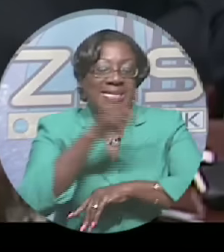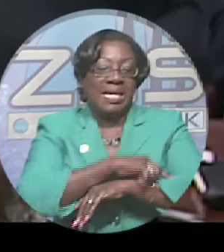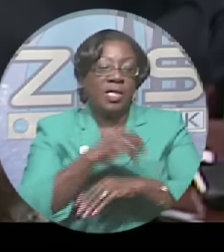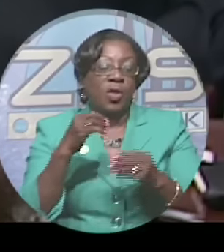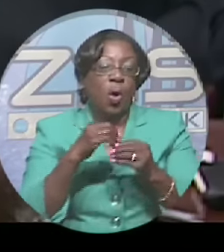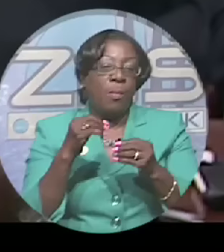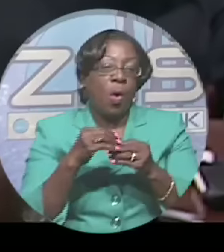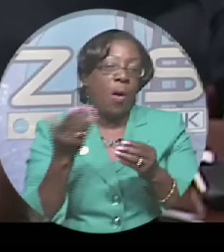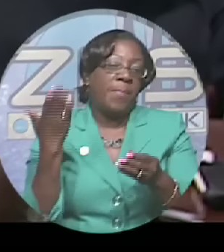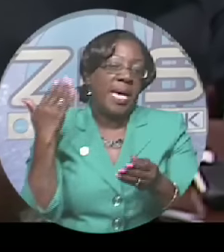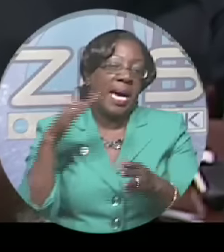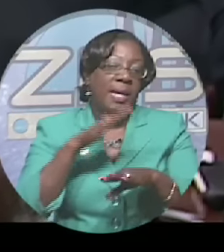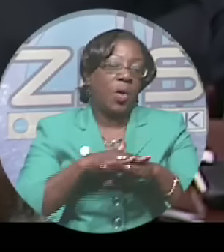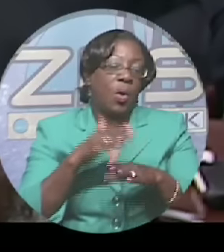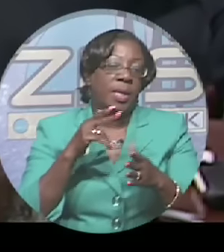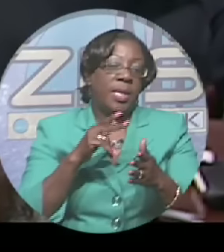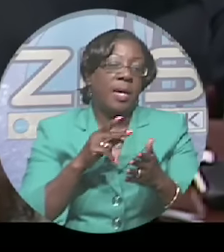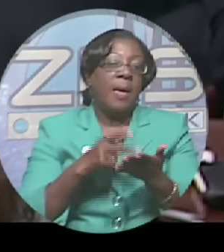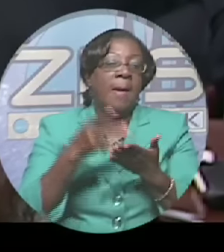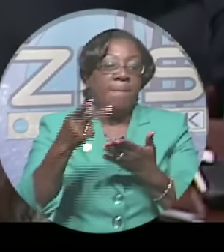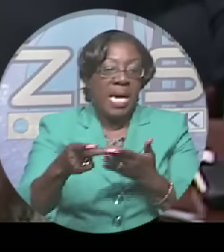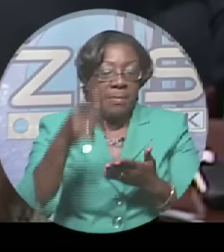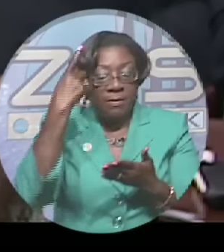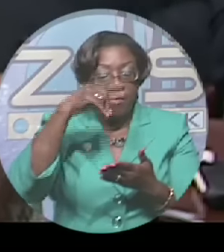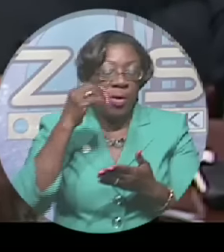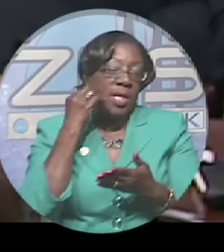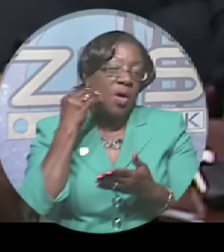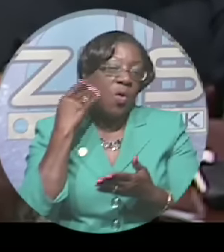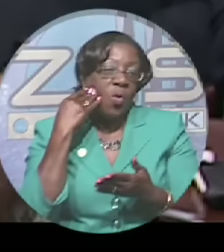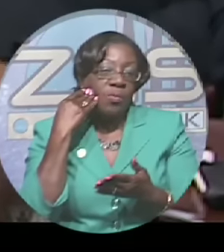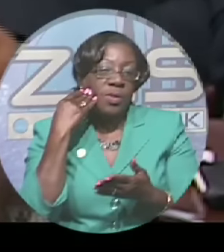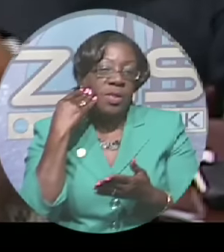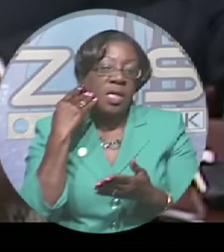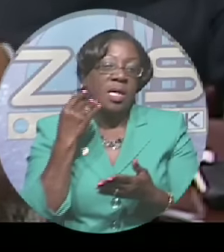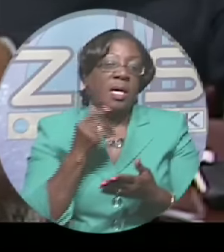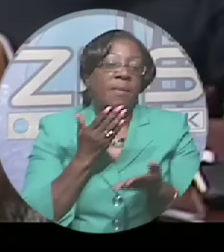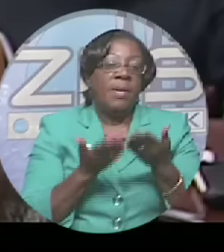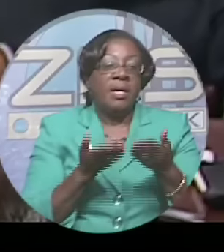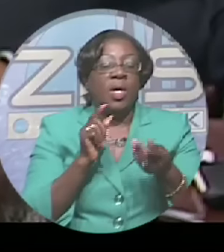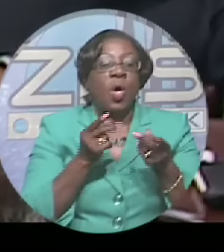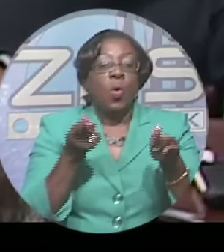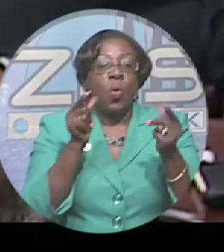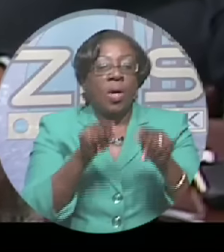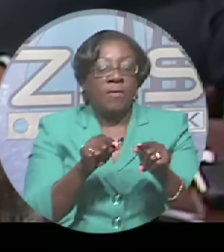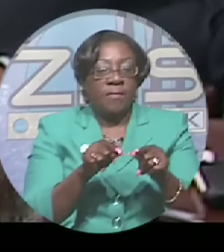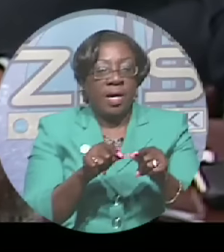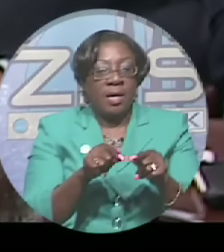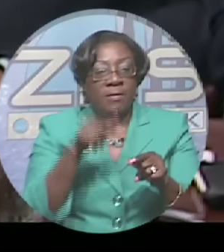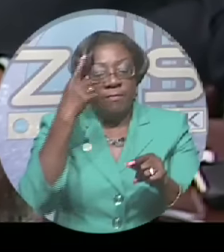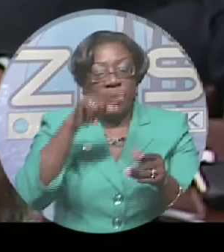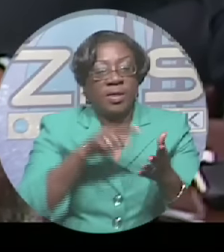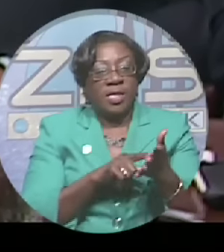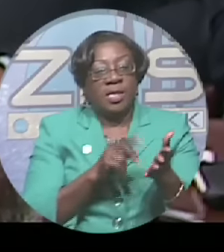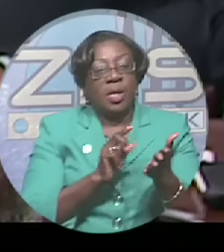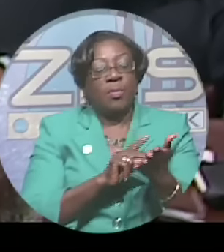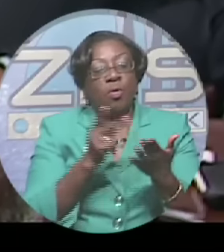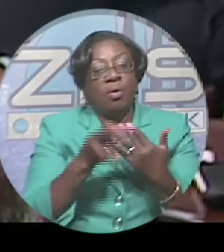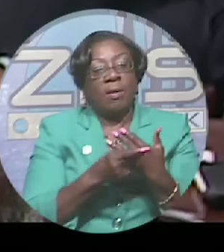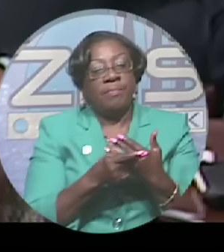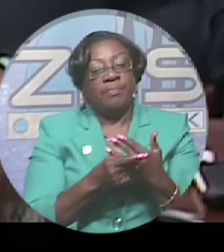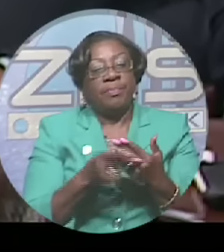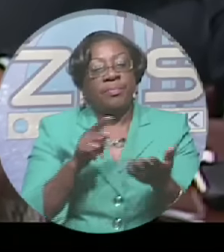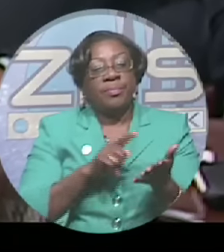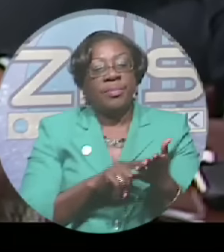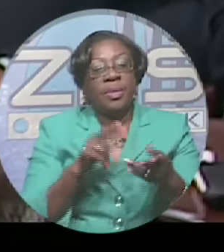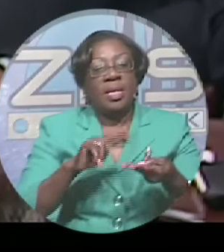of May 1st, 2016, are anticipated to qualify initially for the mortgage relief program. That number could,